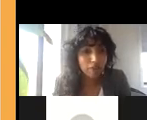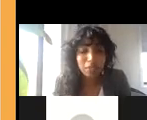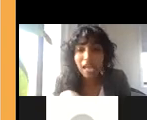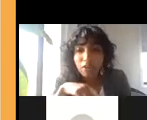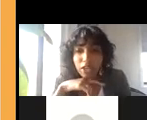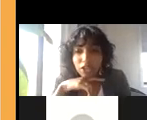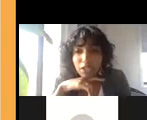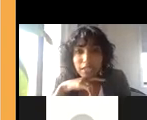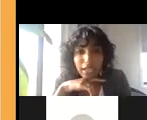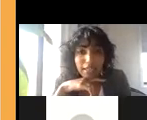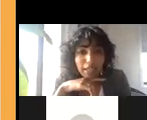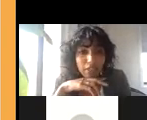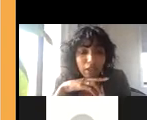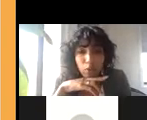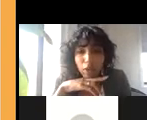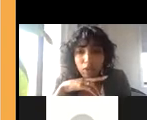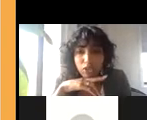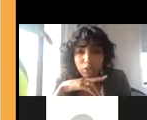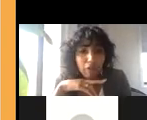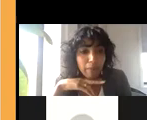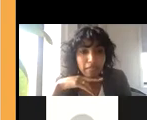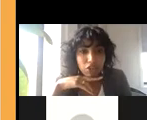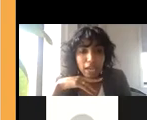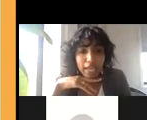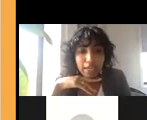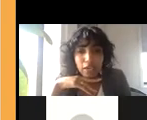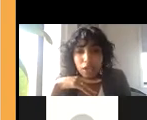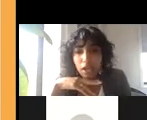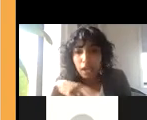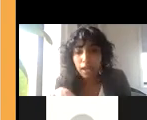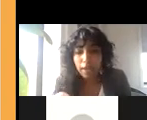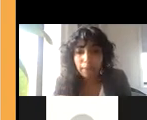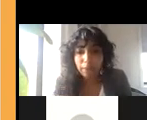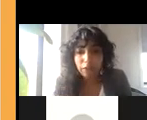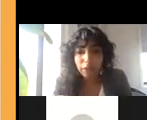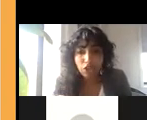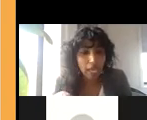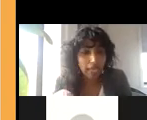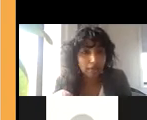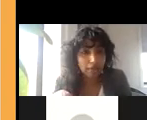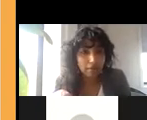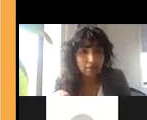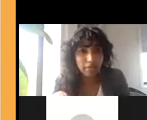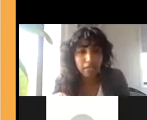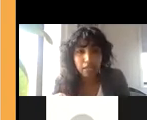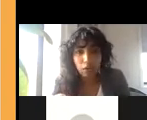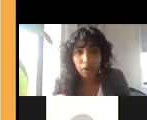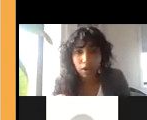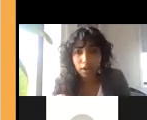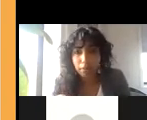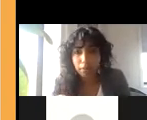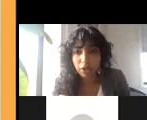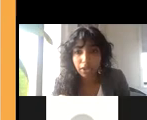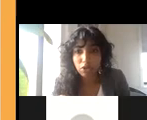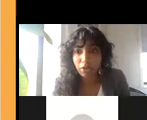If folks have questions, I think they are welcome to put them in the chat. You can chat me